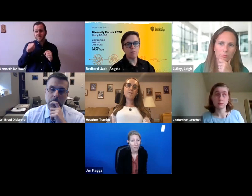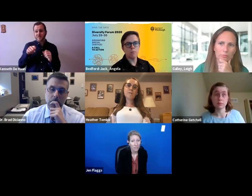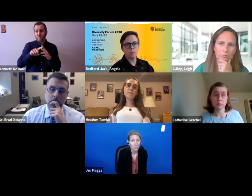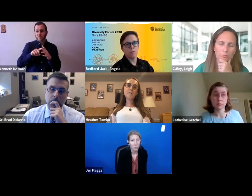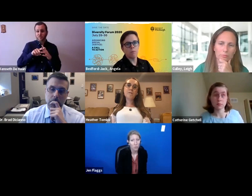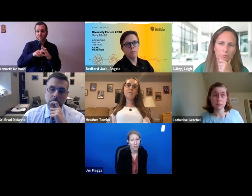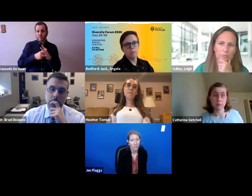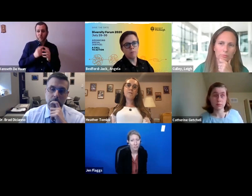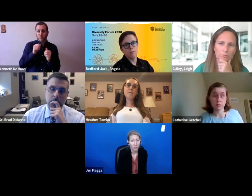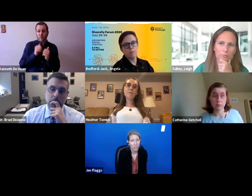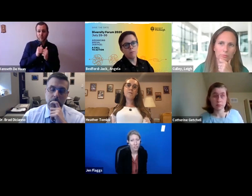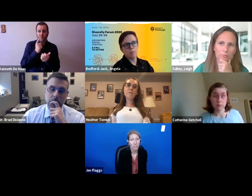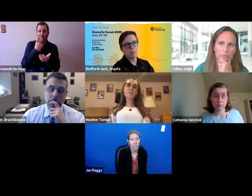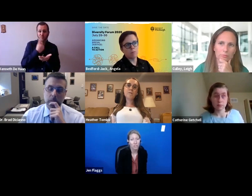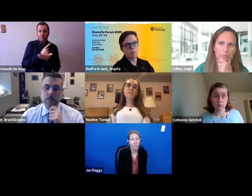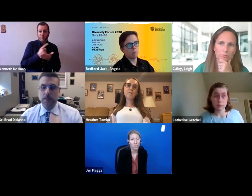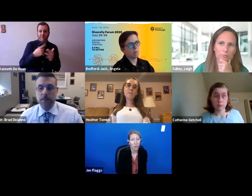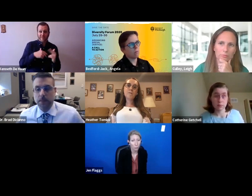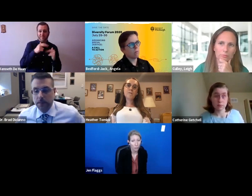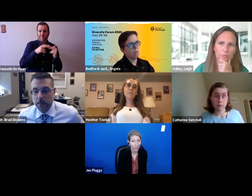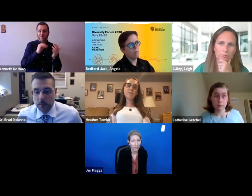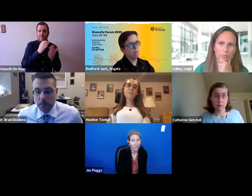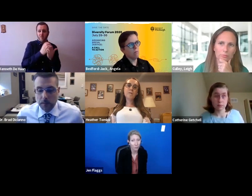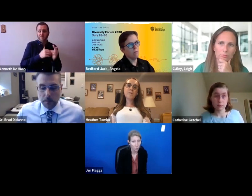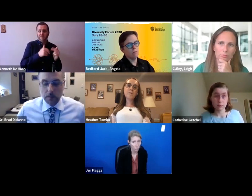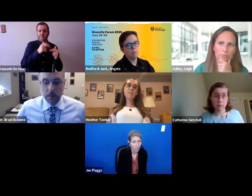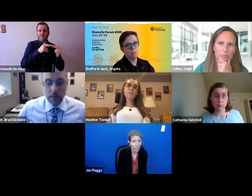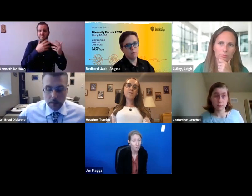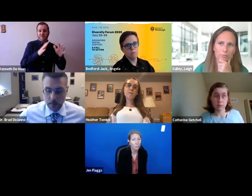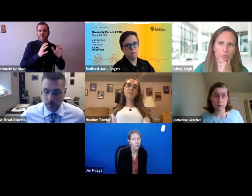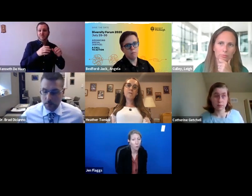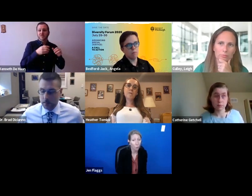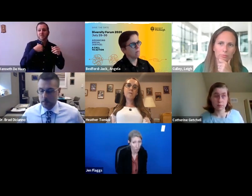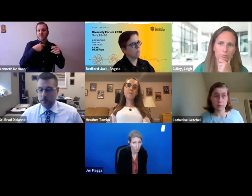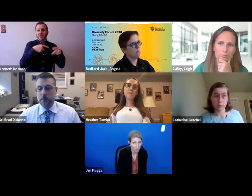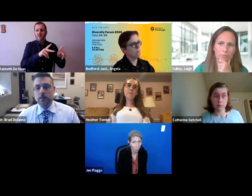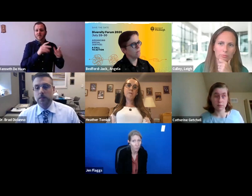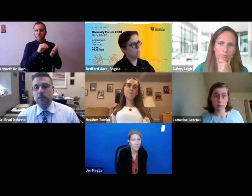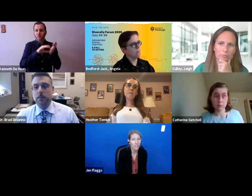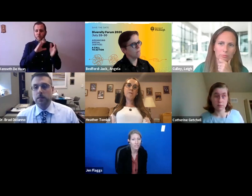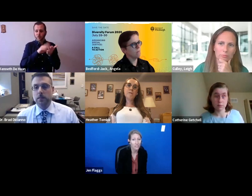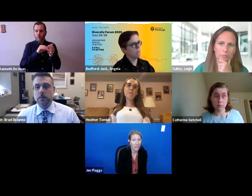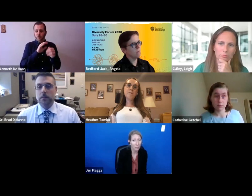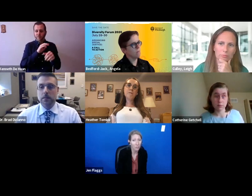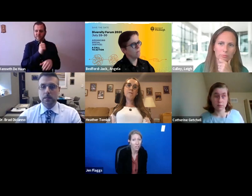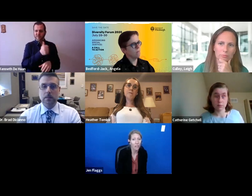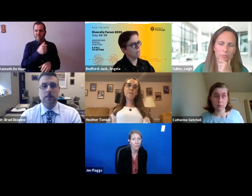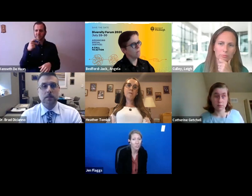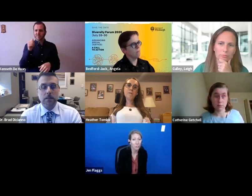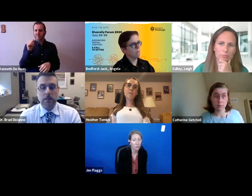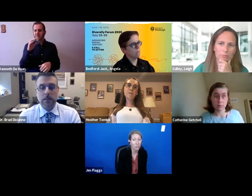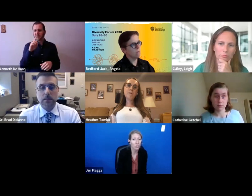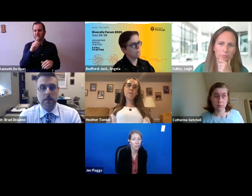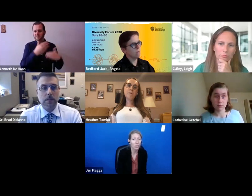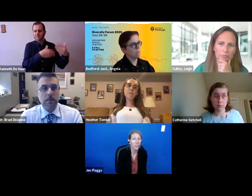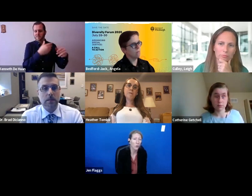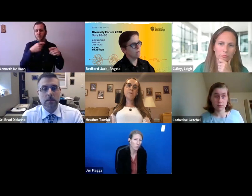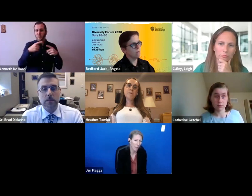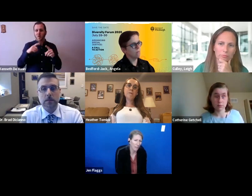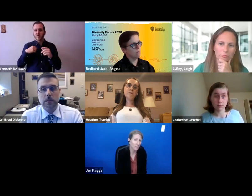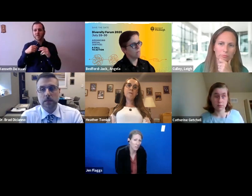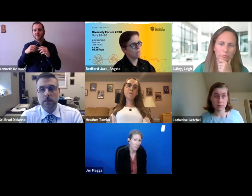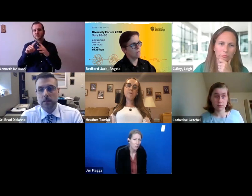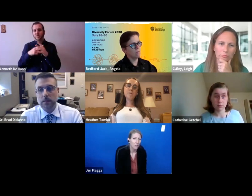works best. It's most effective for us to start with that the first week and build the course. And once that's established, allowing the students to learn at